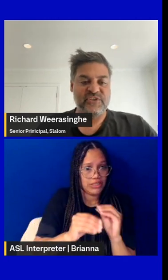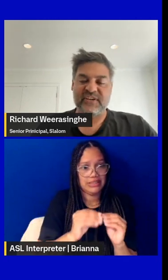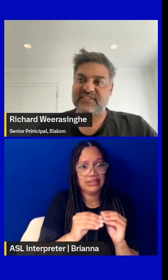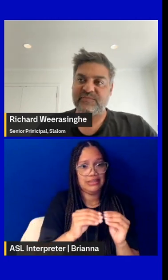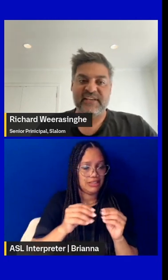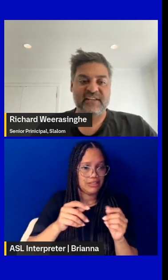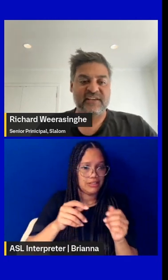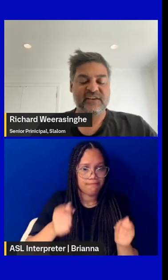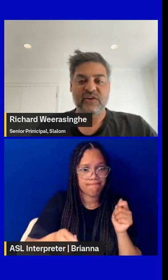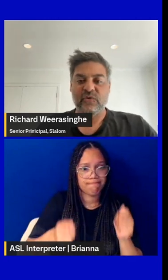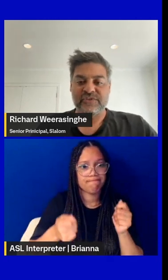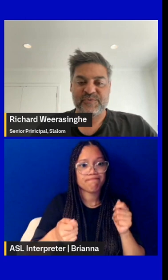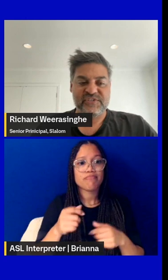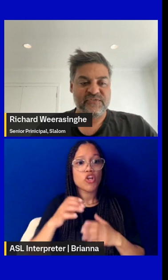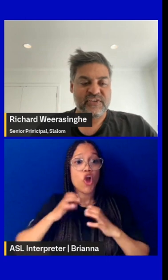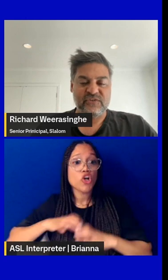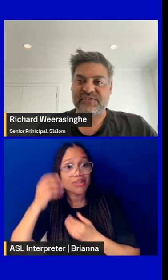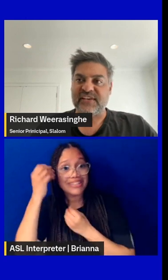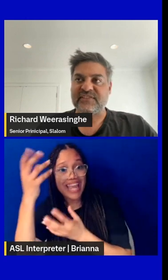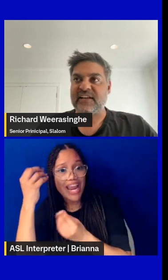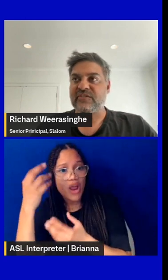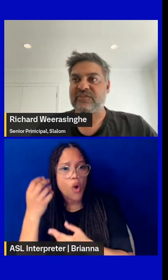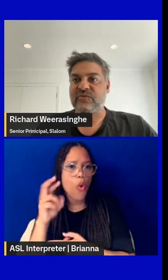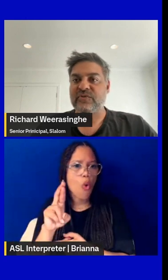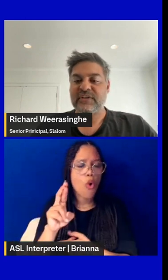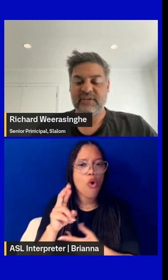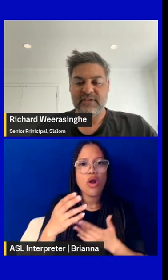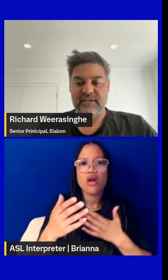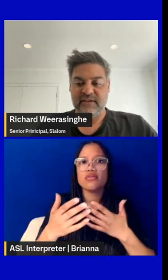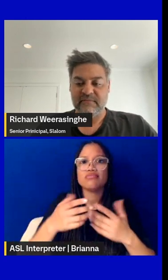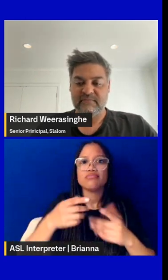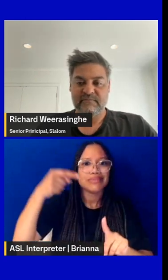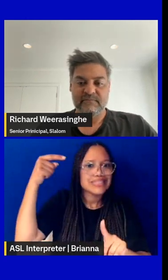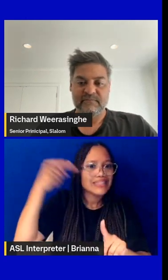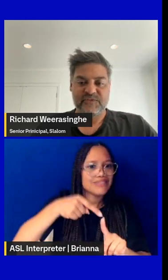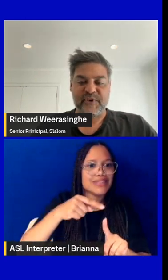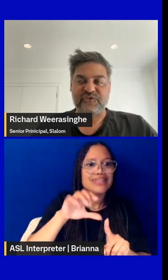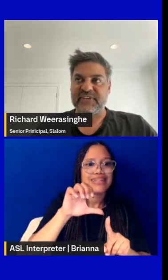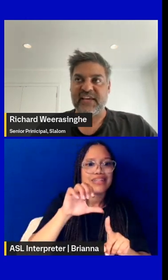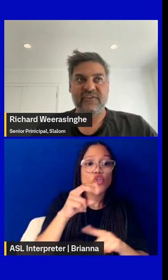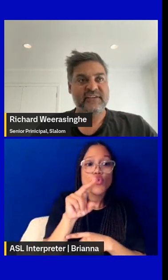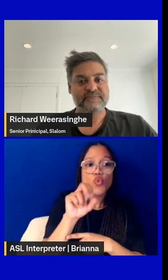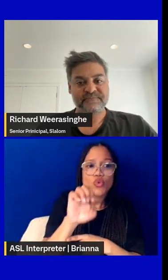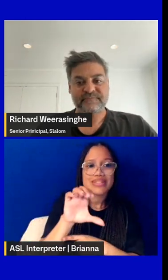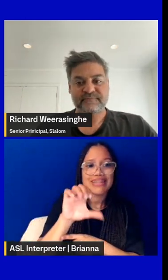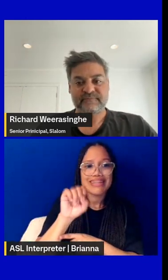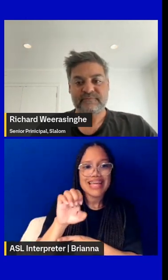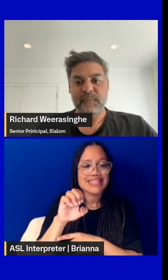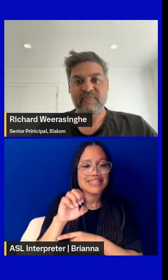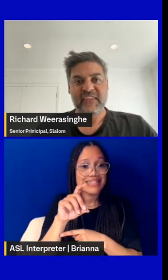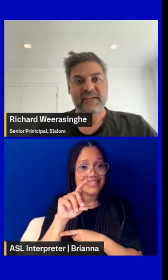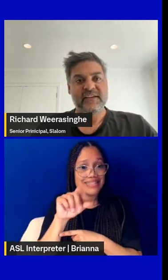This could be your customer data or your specific use case data on your specialty area.